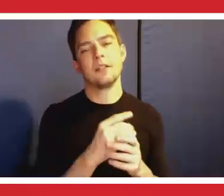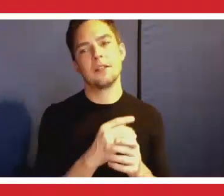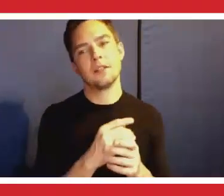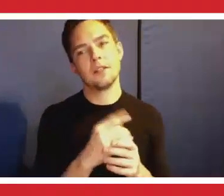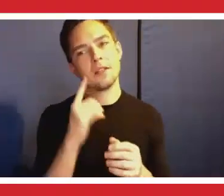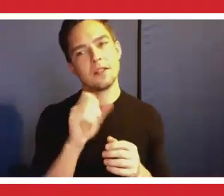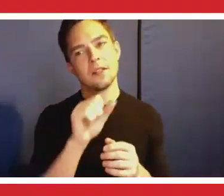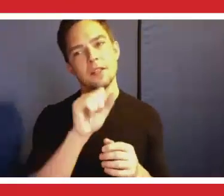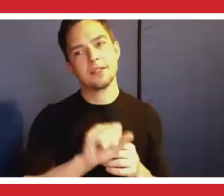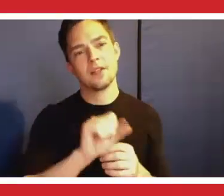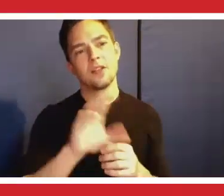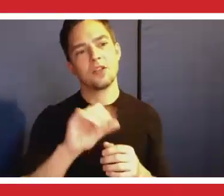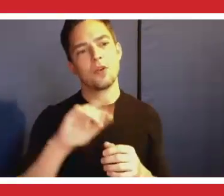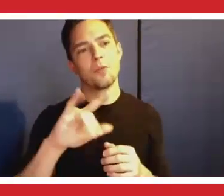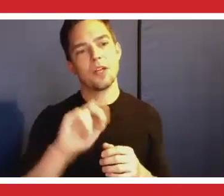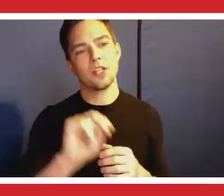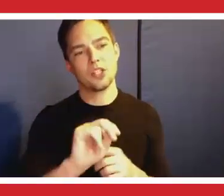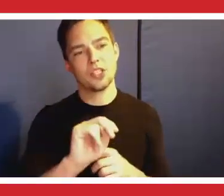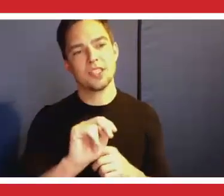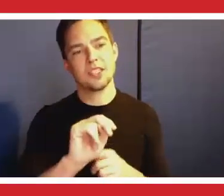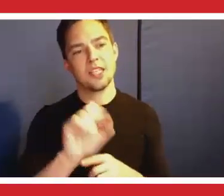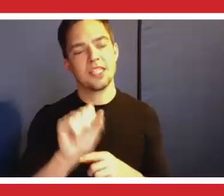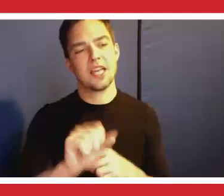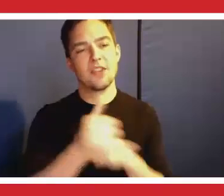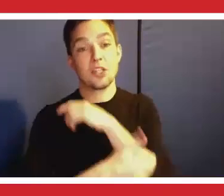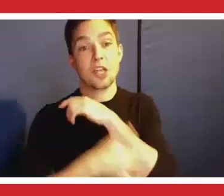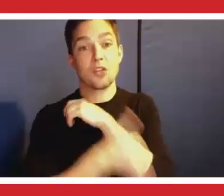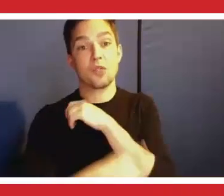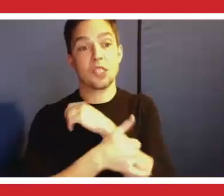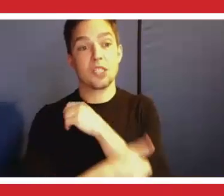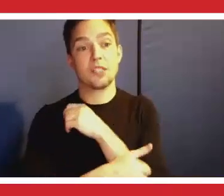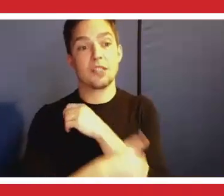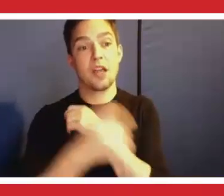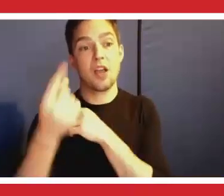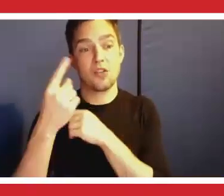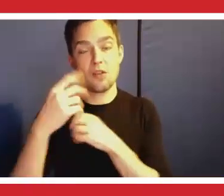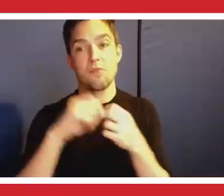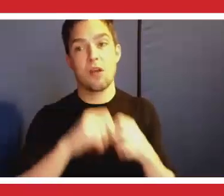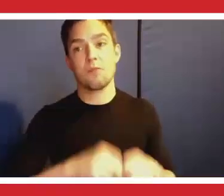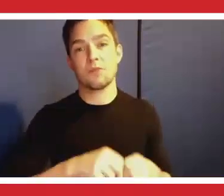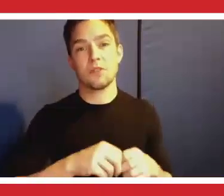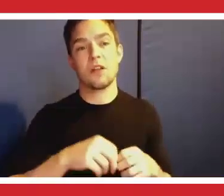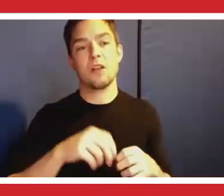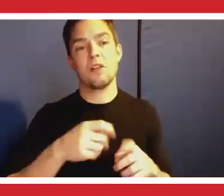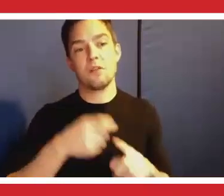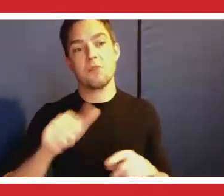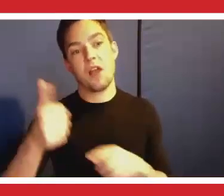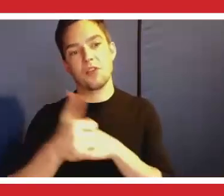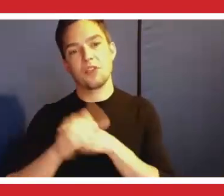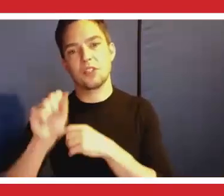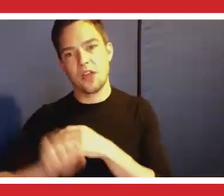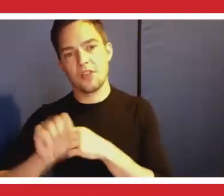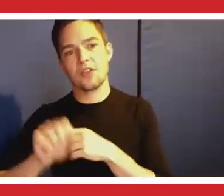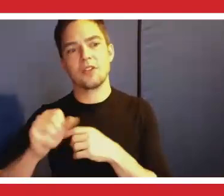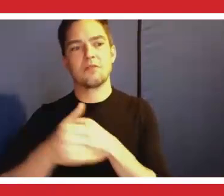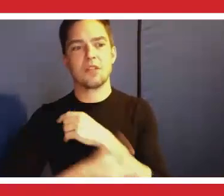is going to be key, because Southern countries understand problems of other Southern countries. And we formed this South-South